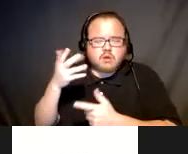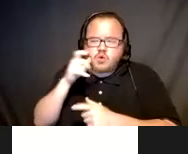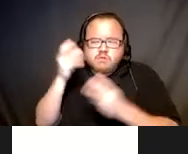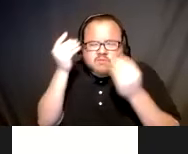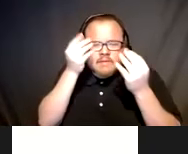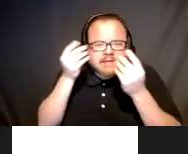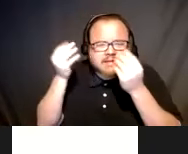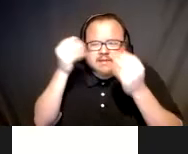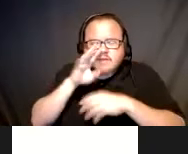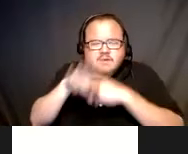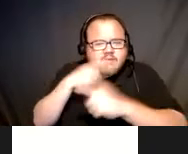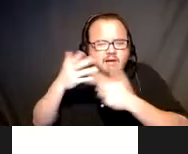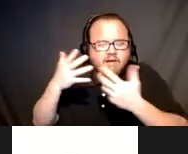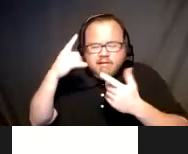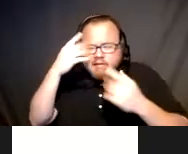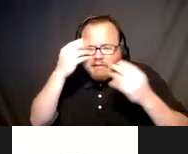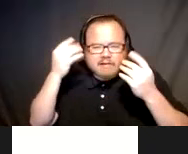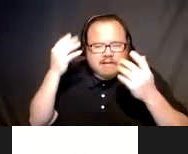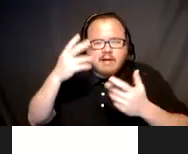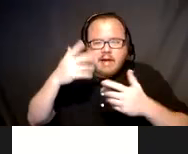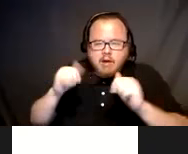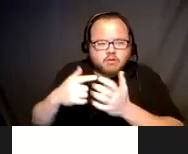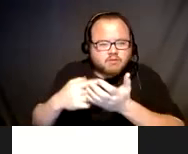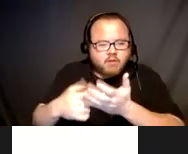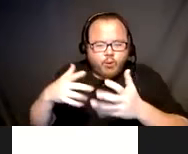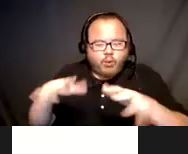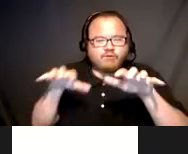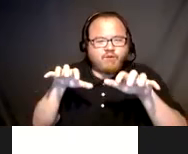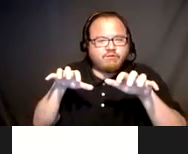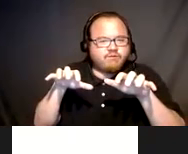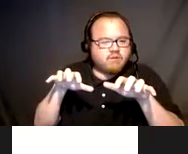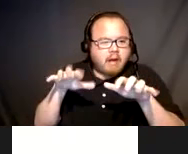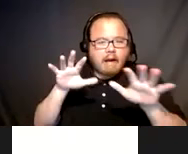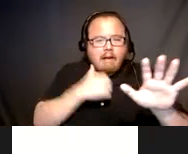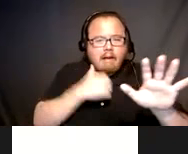it, and learning how to open the conversation with